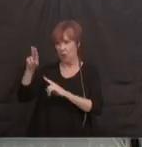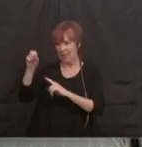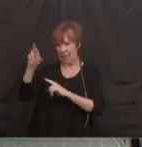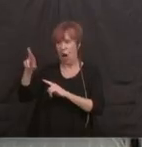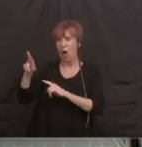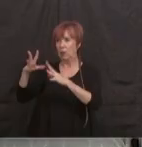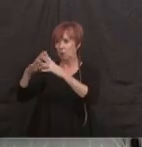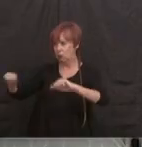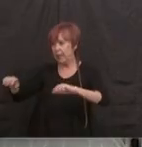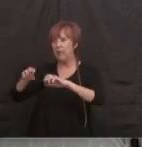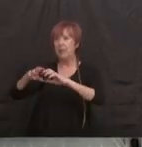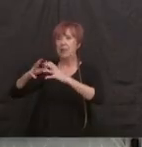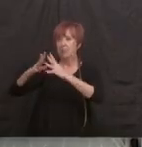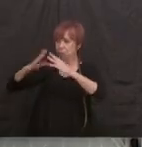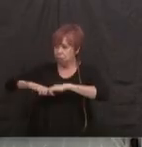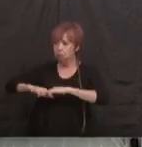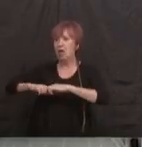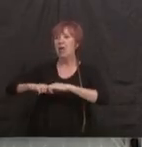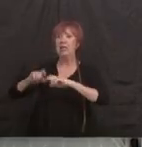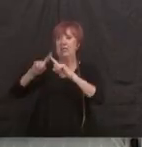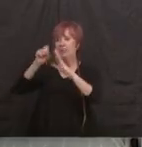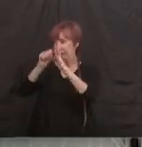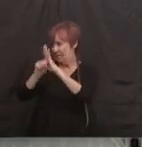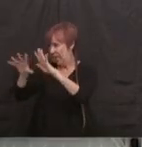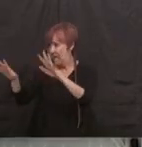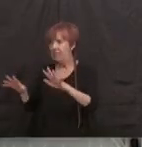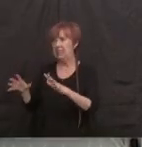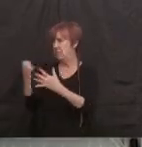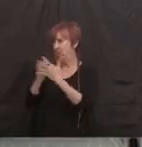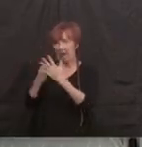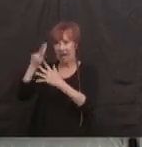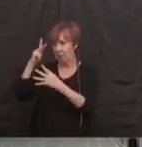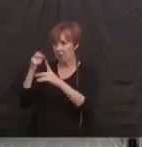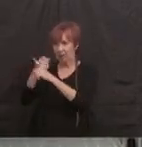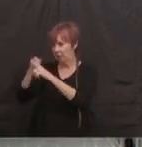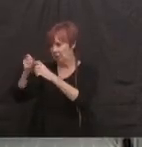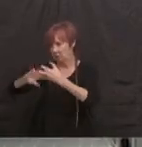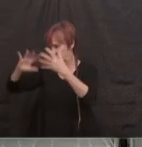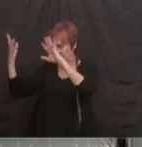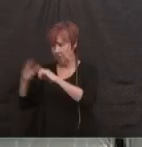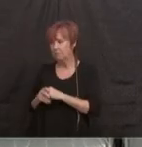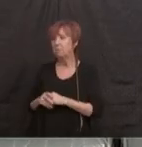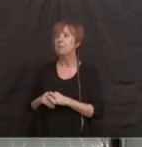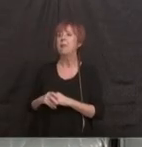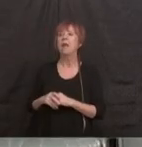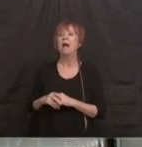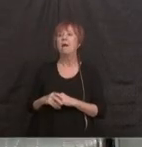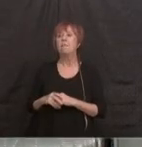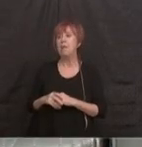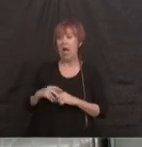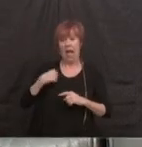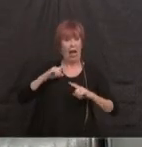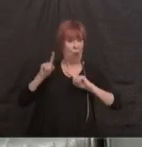newly independent states and just figuring out the economics of and the political nature of all of that and holding various forums across